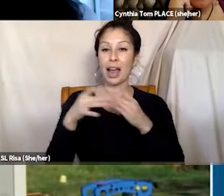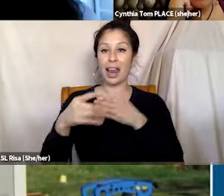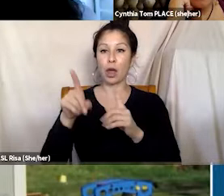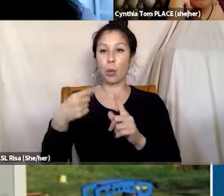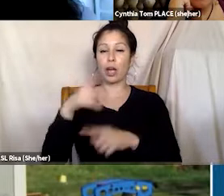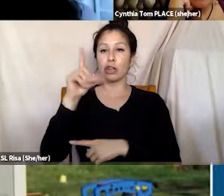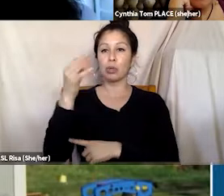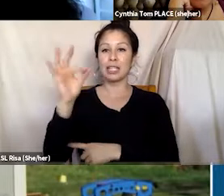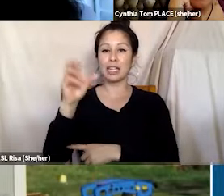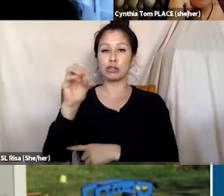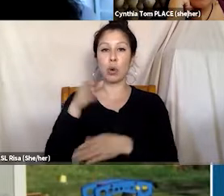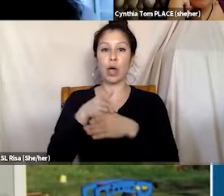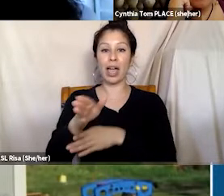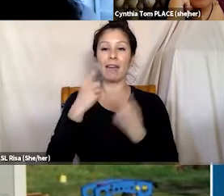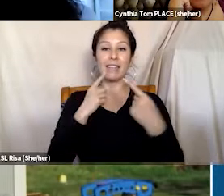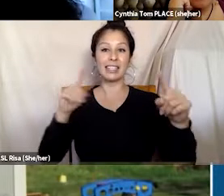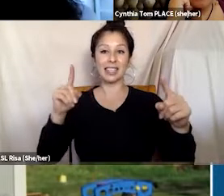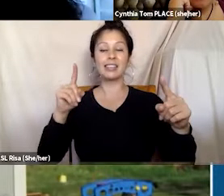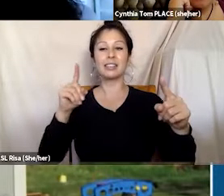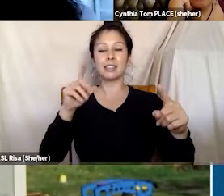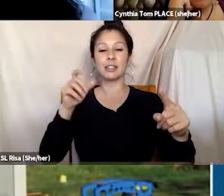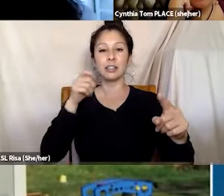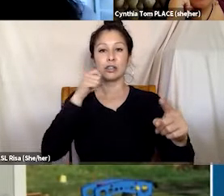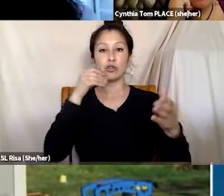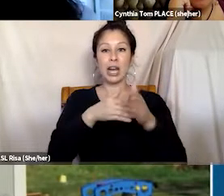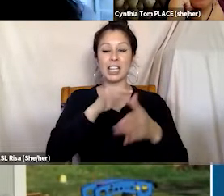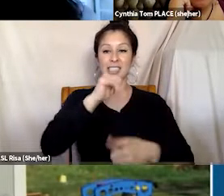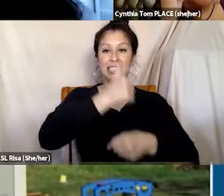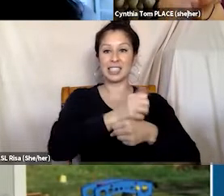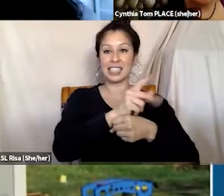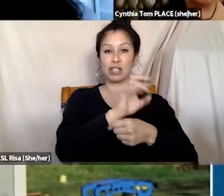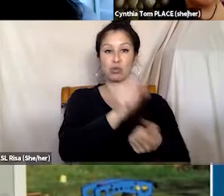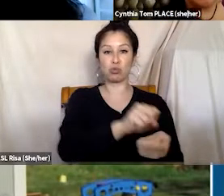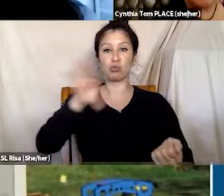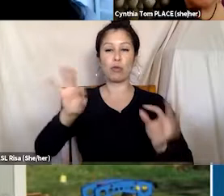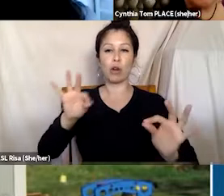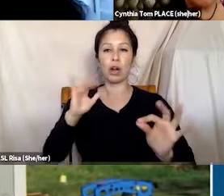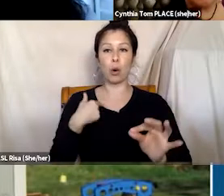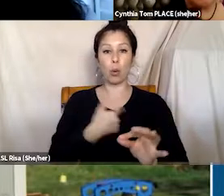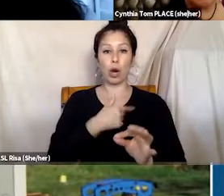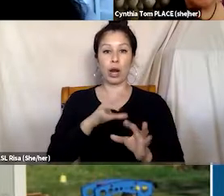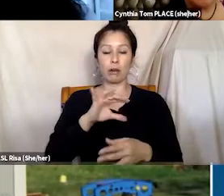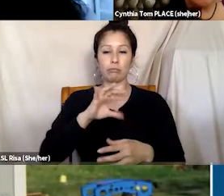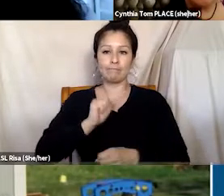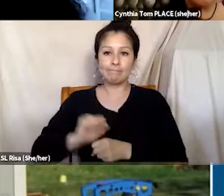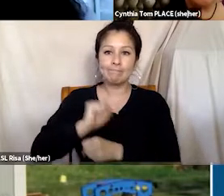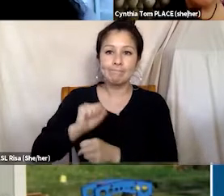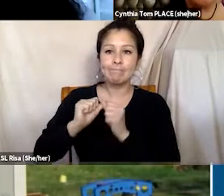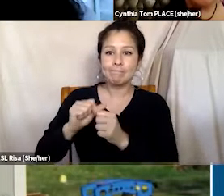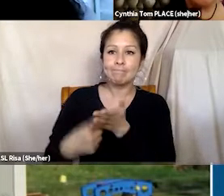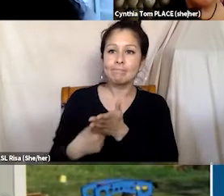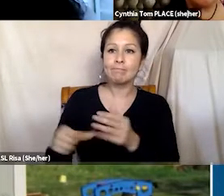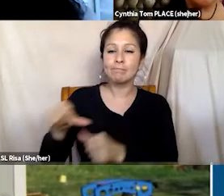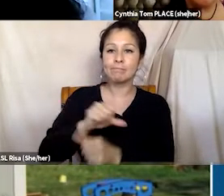2019. So after successfully having a racist statue removed, the initiative worked to continue the dialogue around